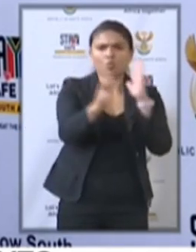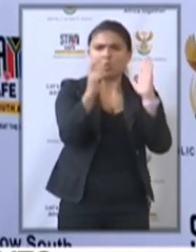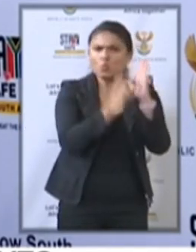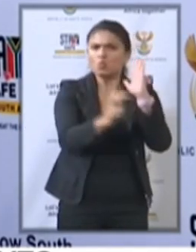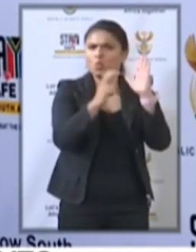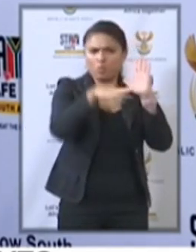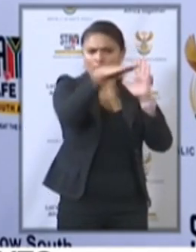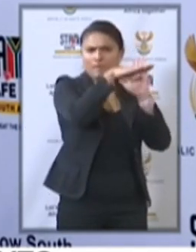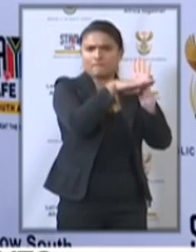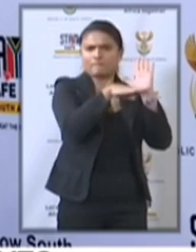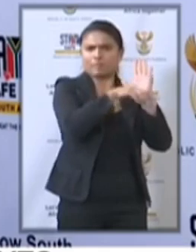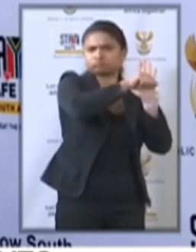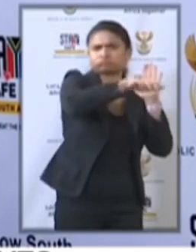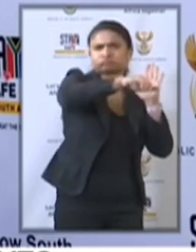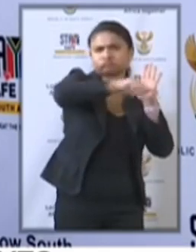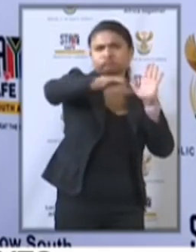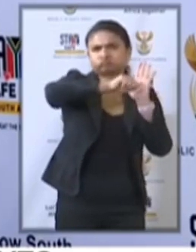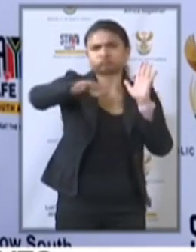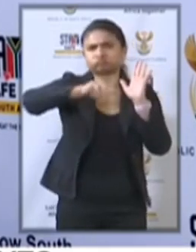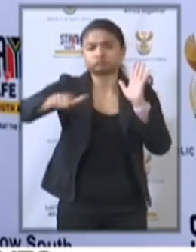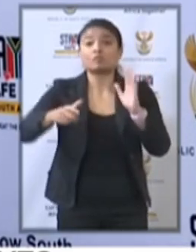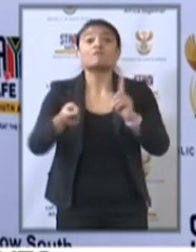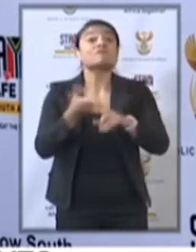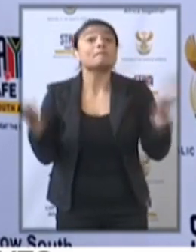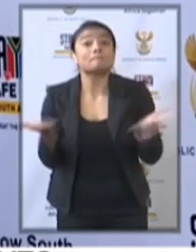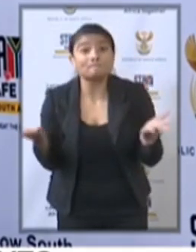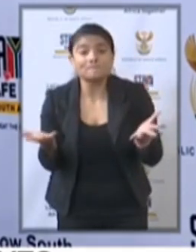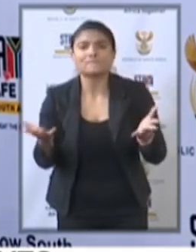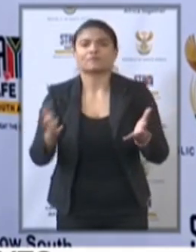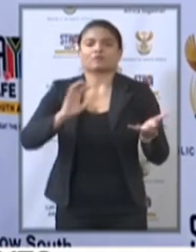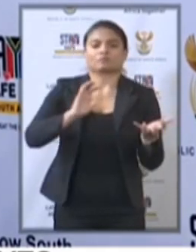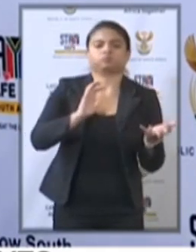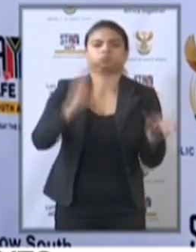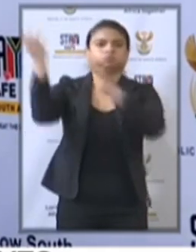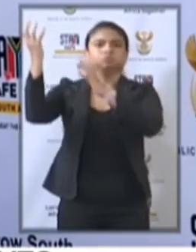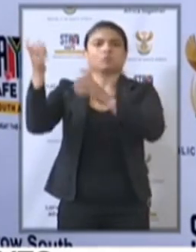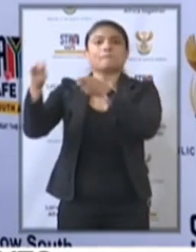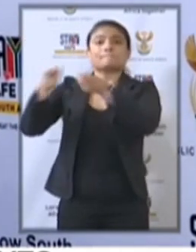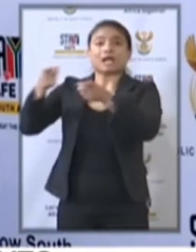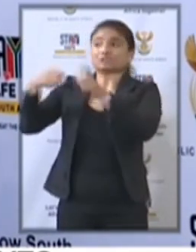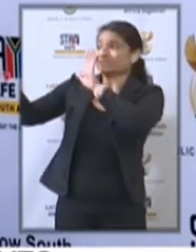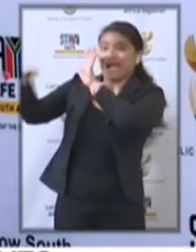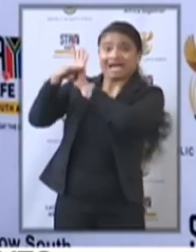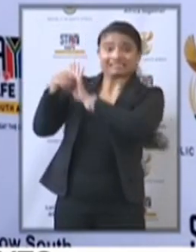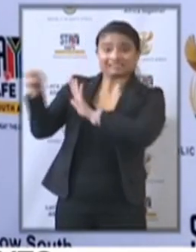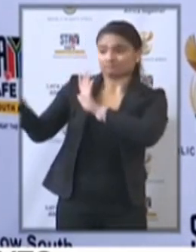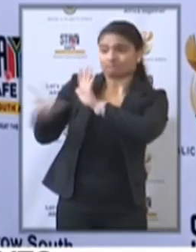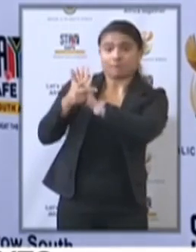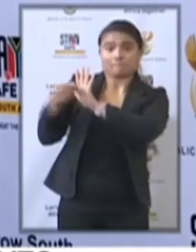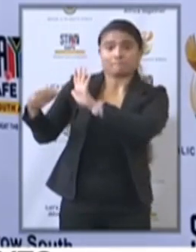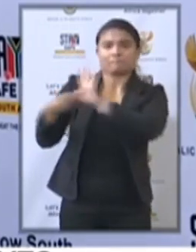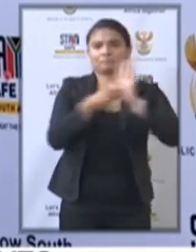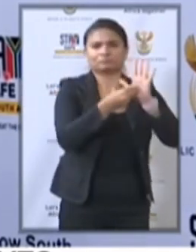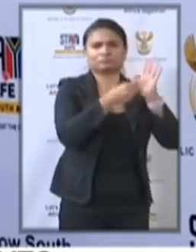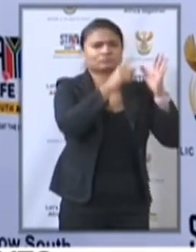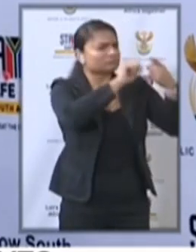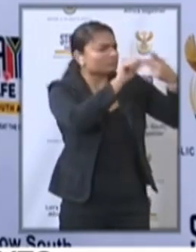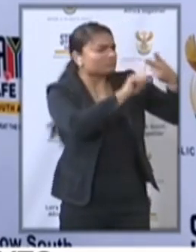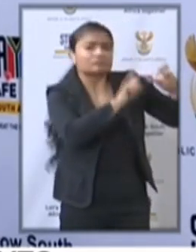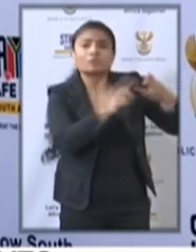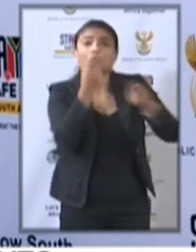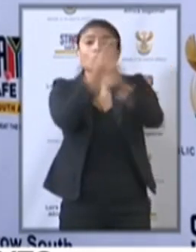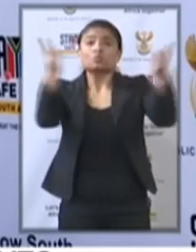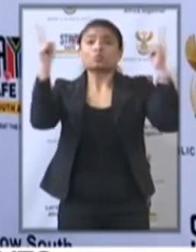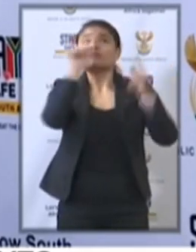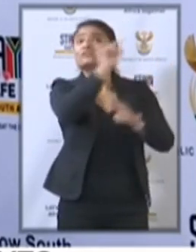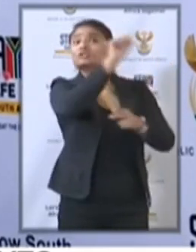under the Disaster Management Act to assist our institutions in the higher education, science and innovation sectors